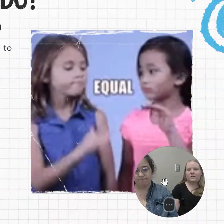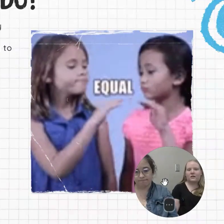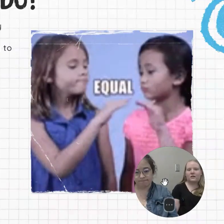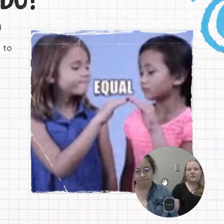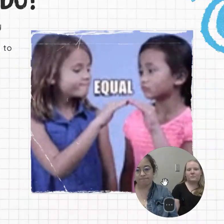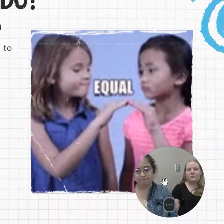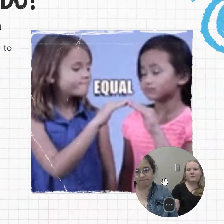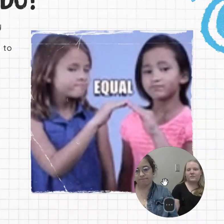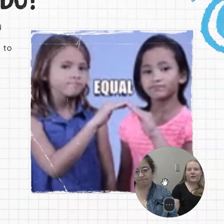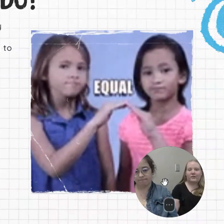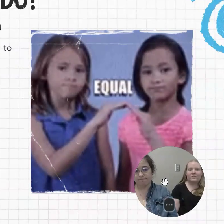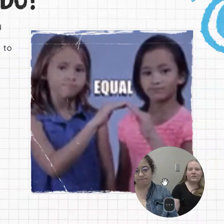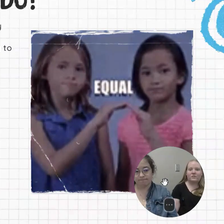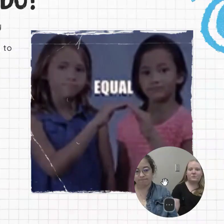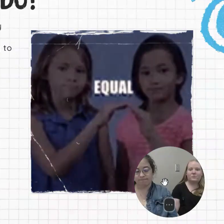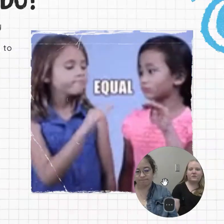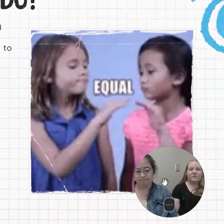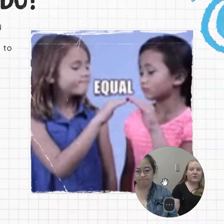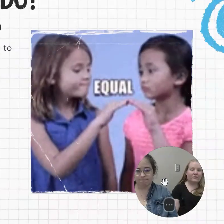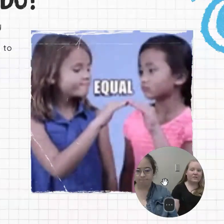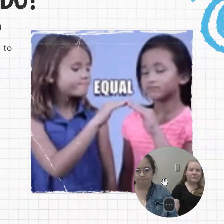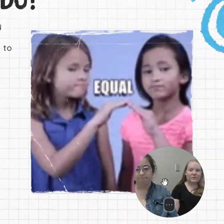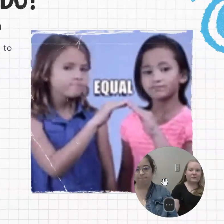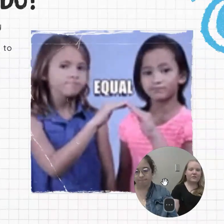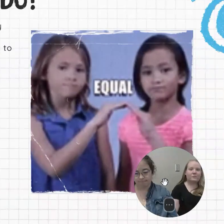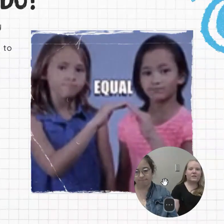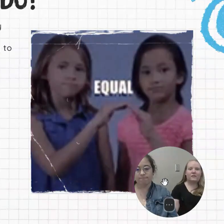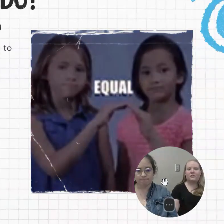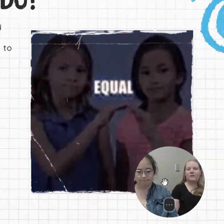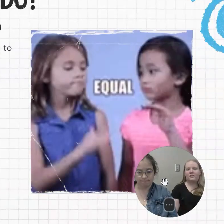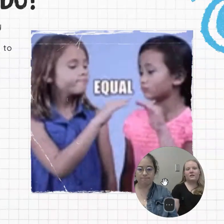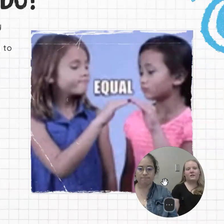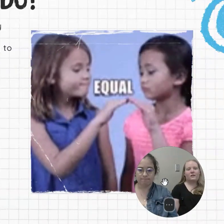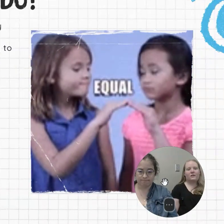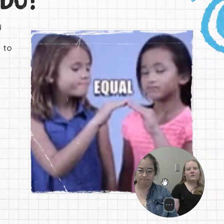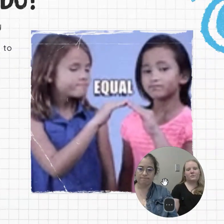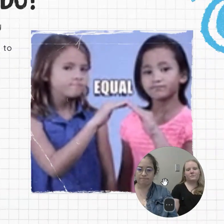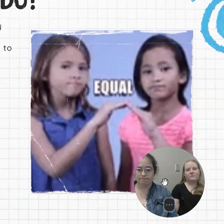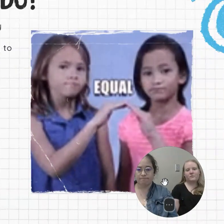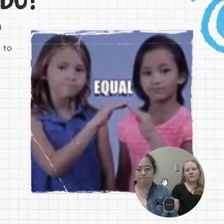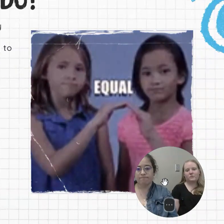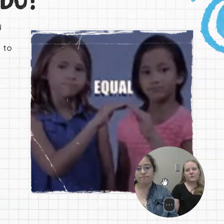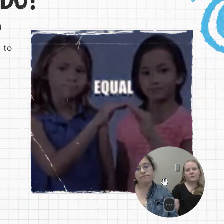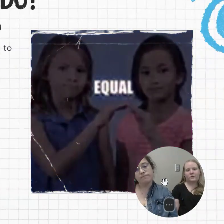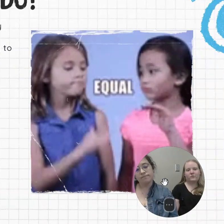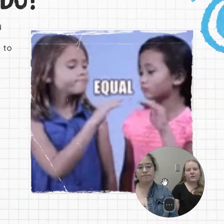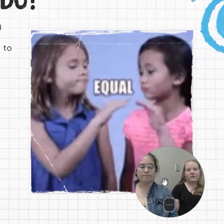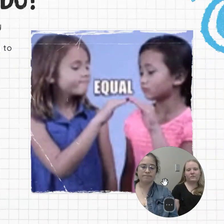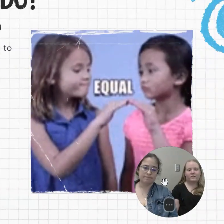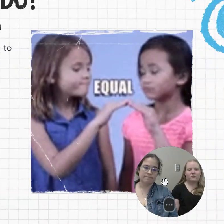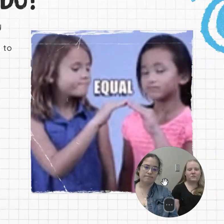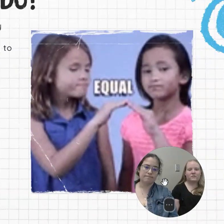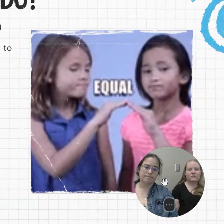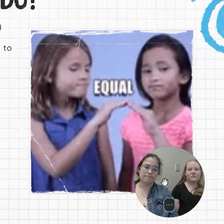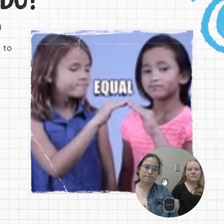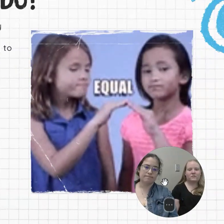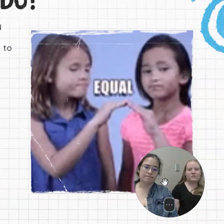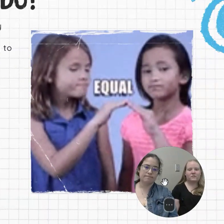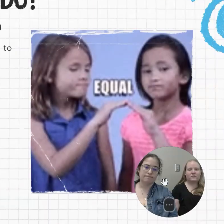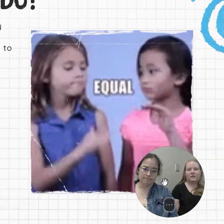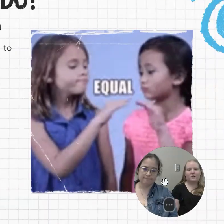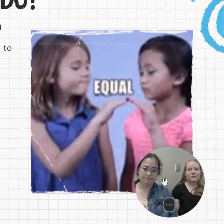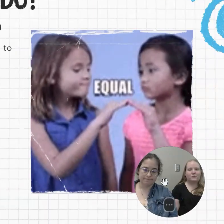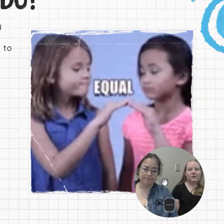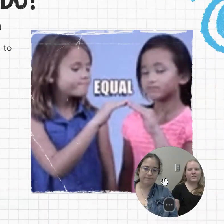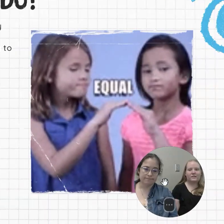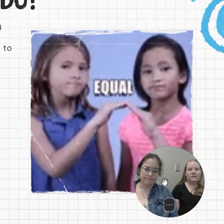Using gestures or simple ASL. If you have an interpreter, if you have a deaf mentor coming in, those people